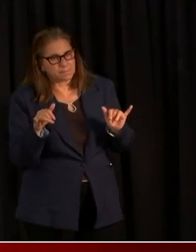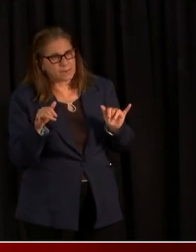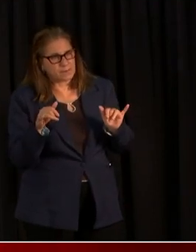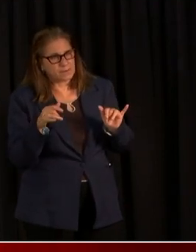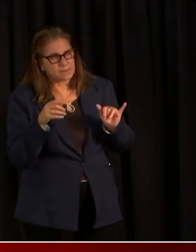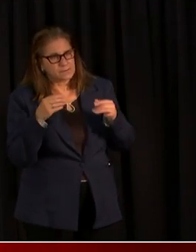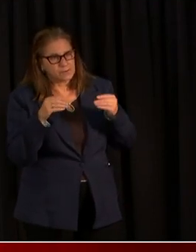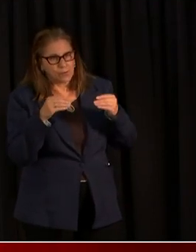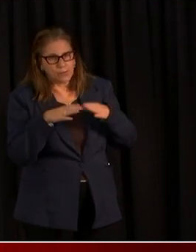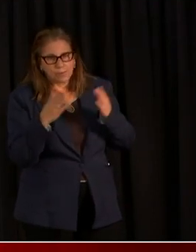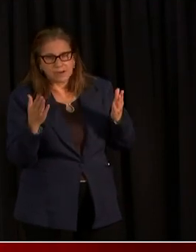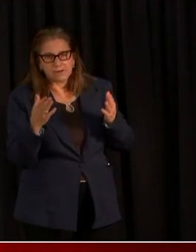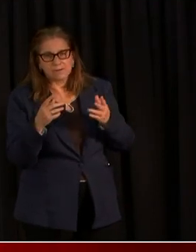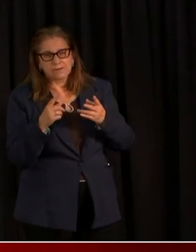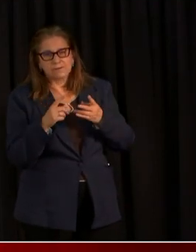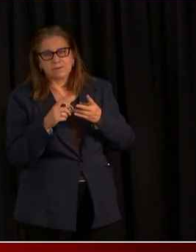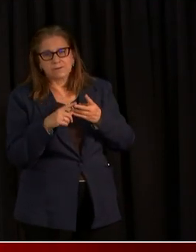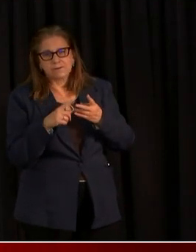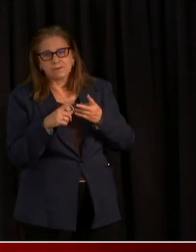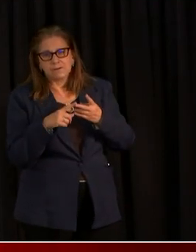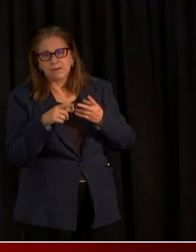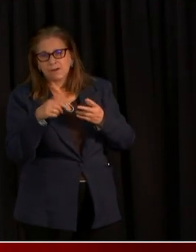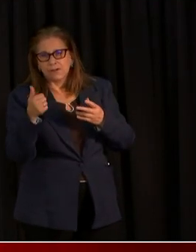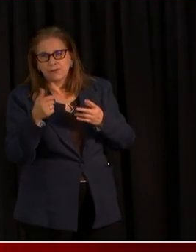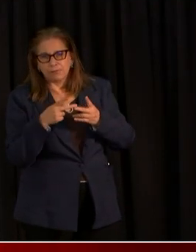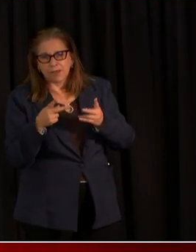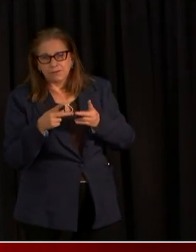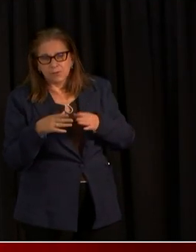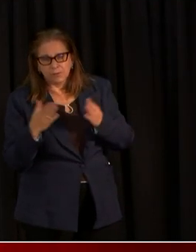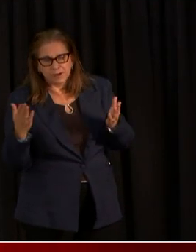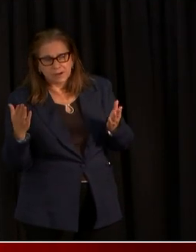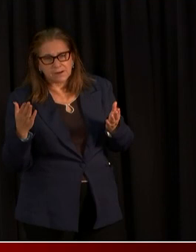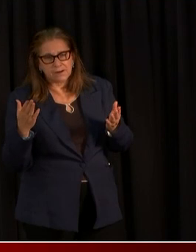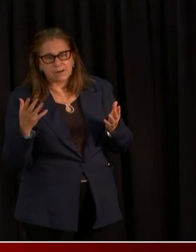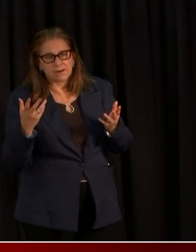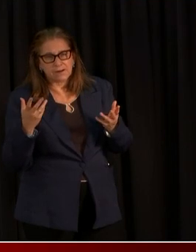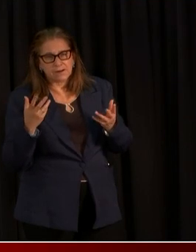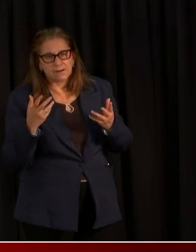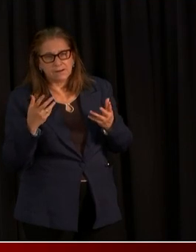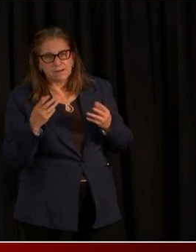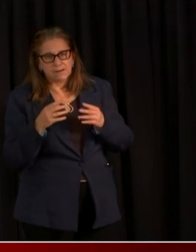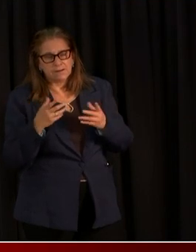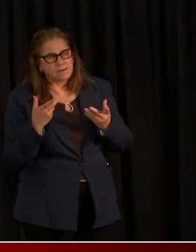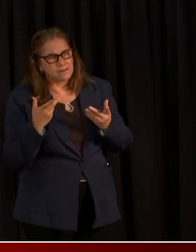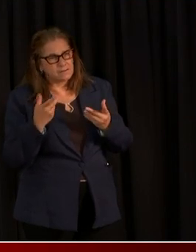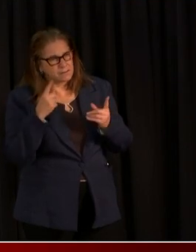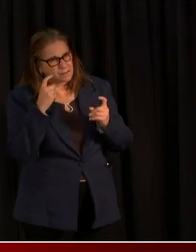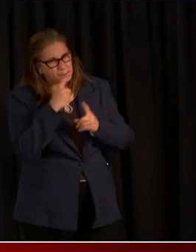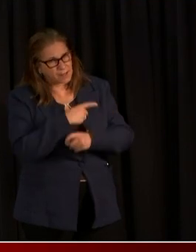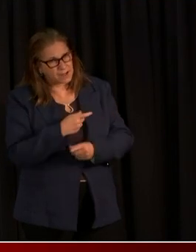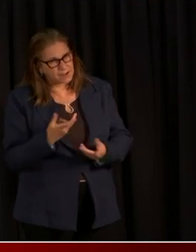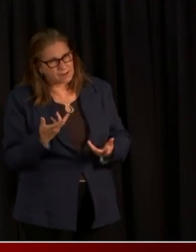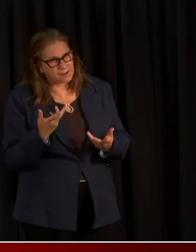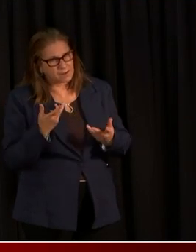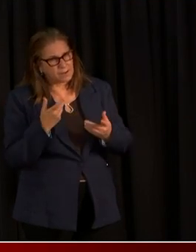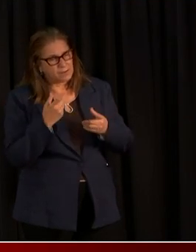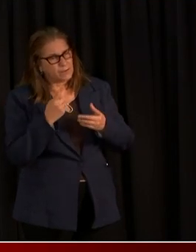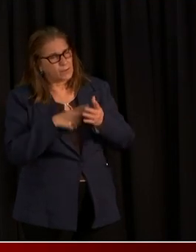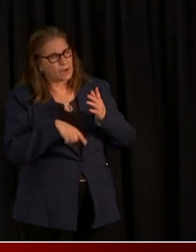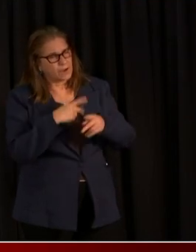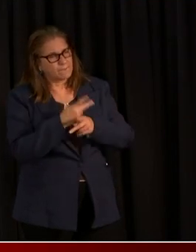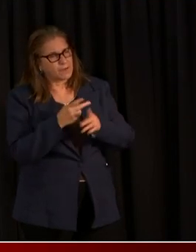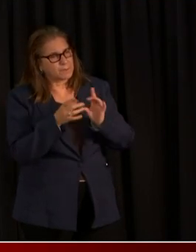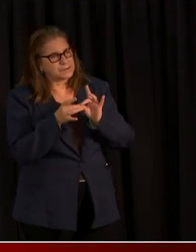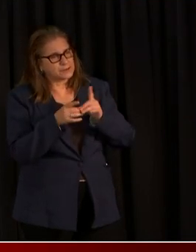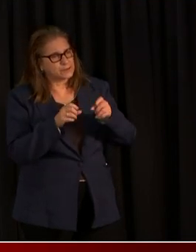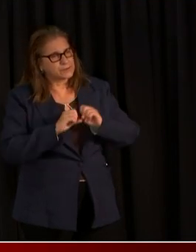Friday. Can you speak to some of the complexities of that moment and how what kind of messages people are